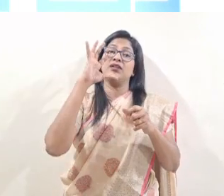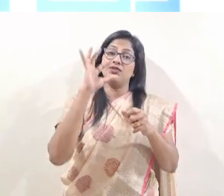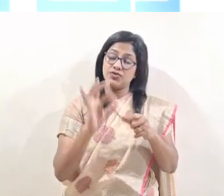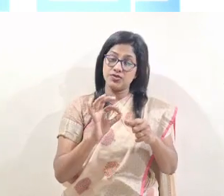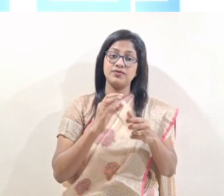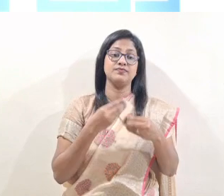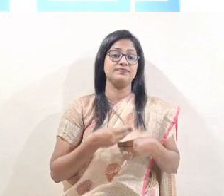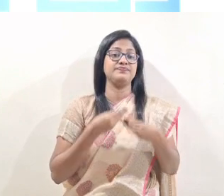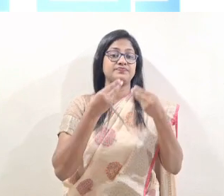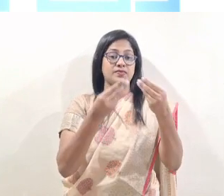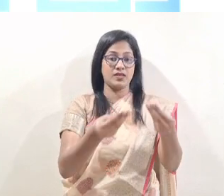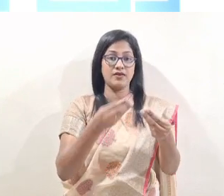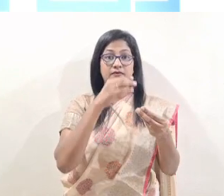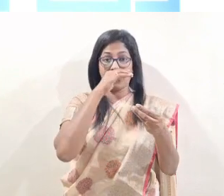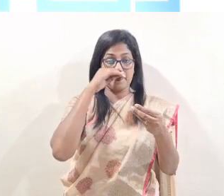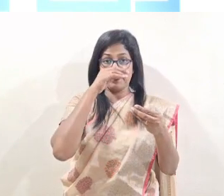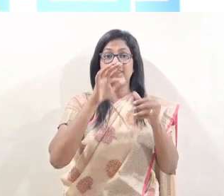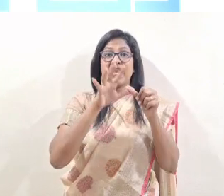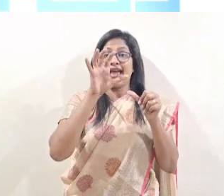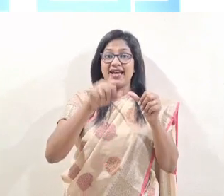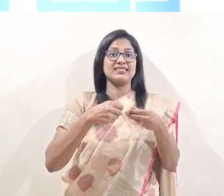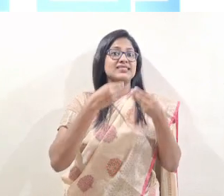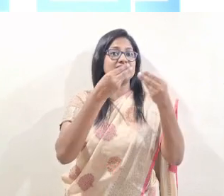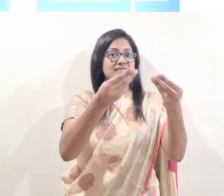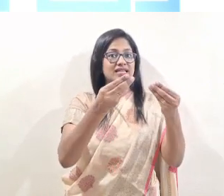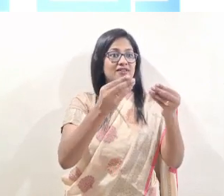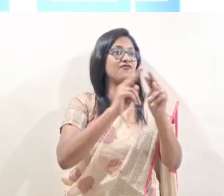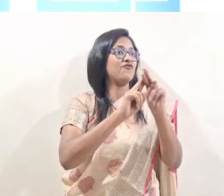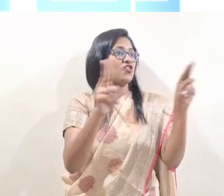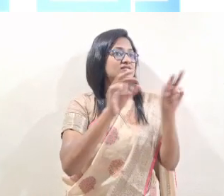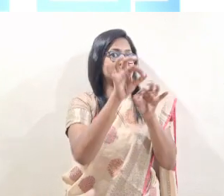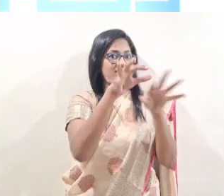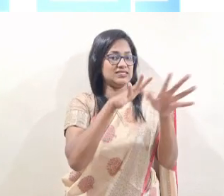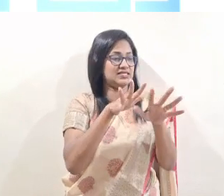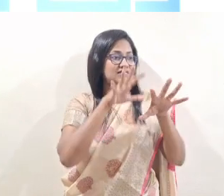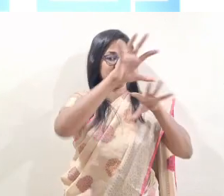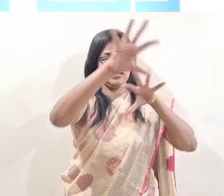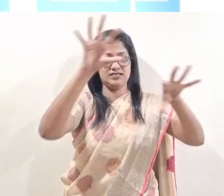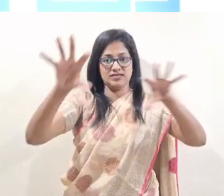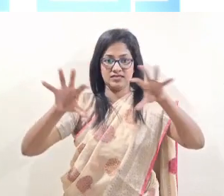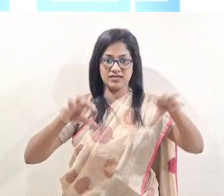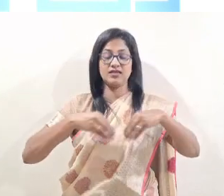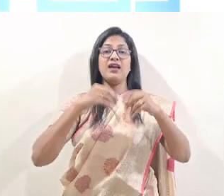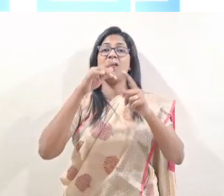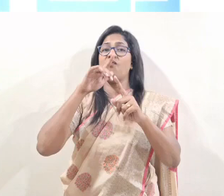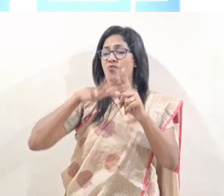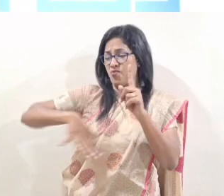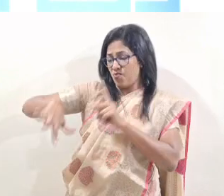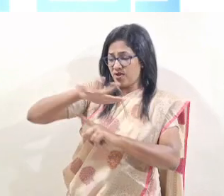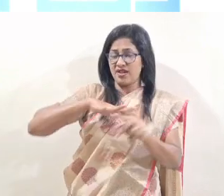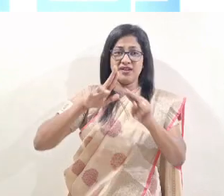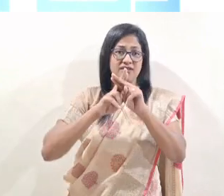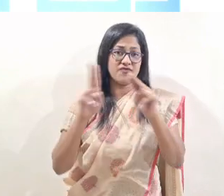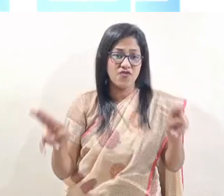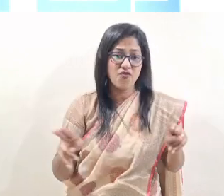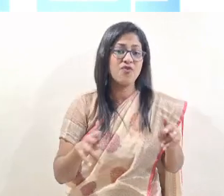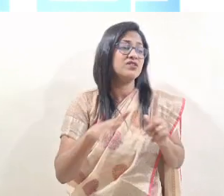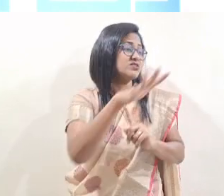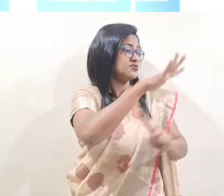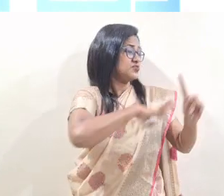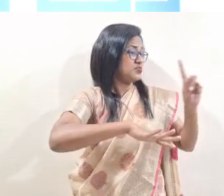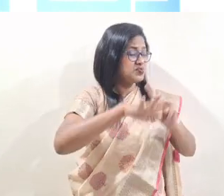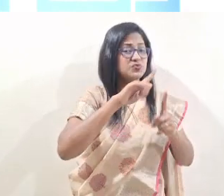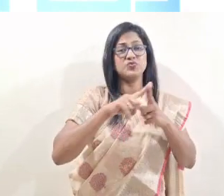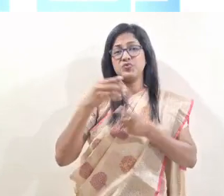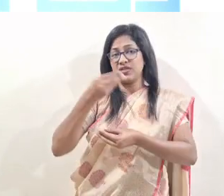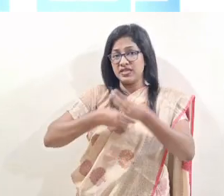that there is access provided to all parts of city, all kinds of localities, all